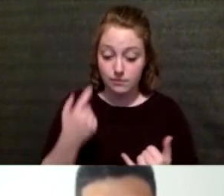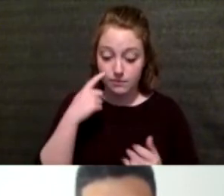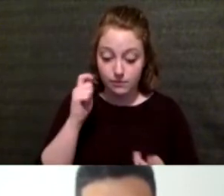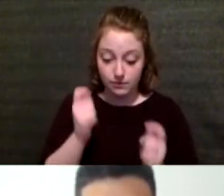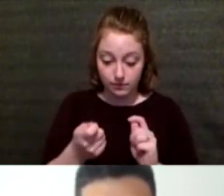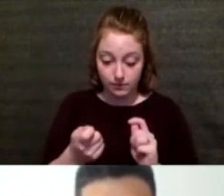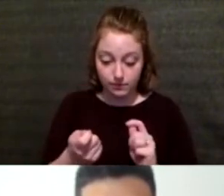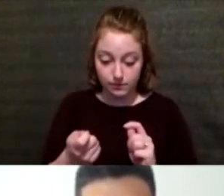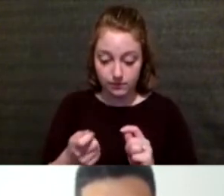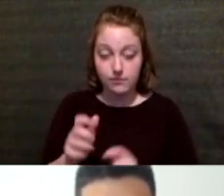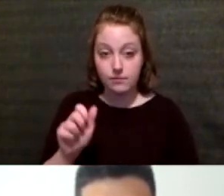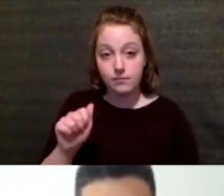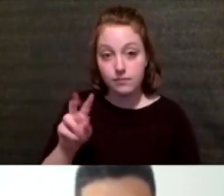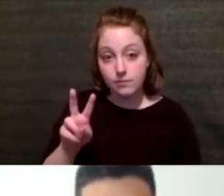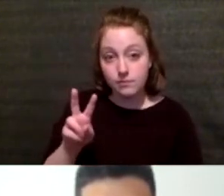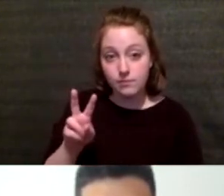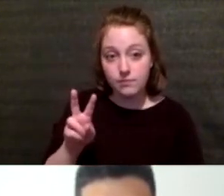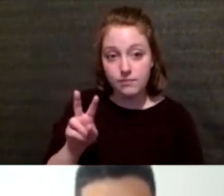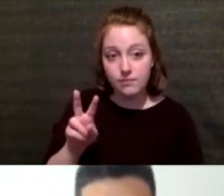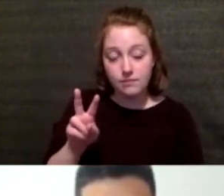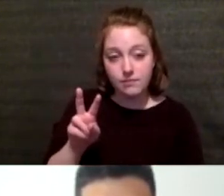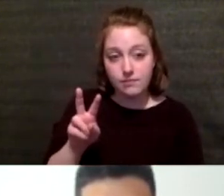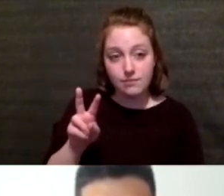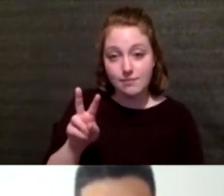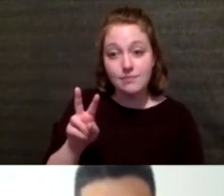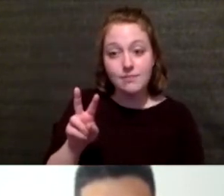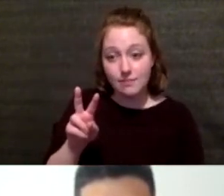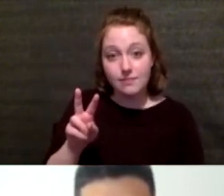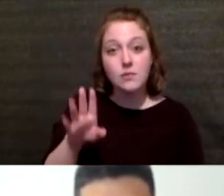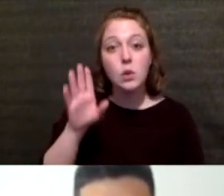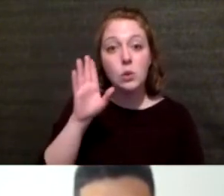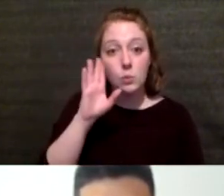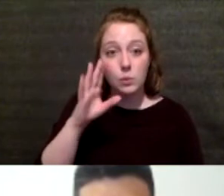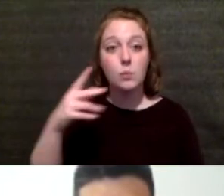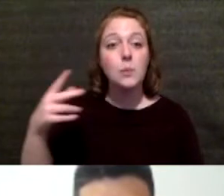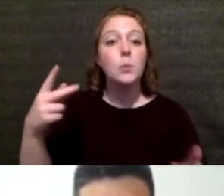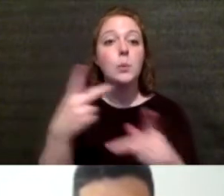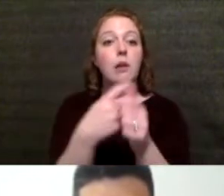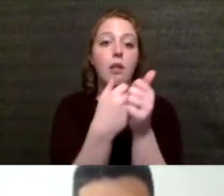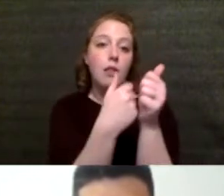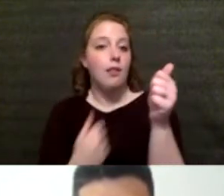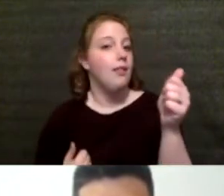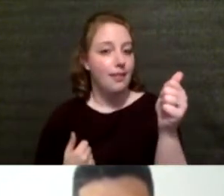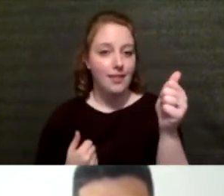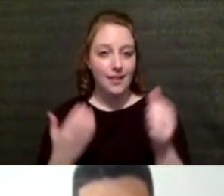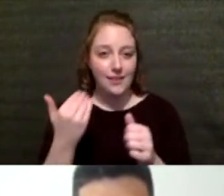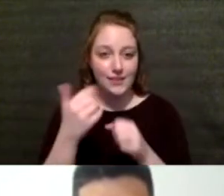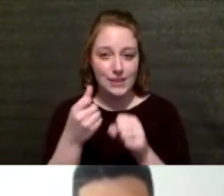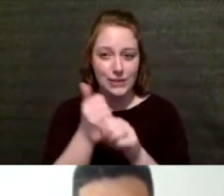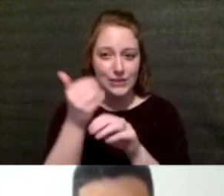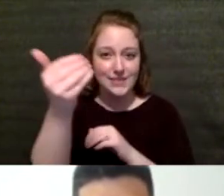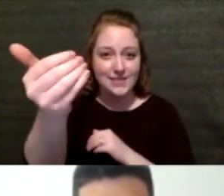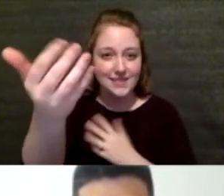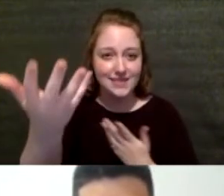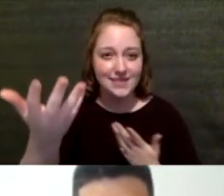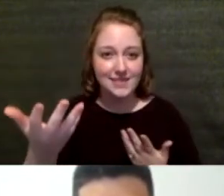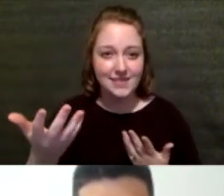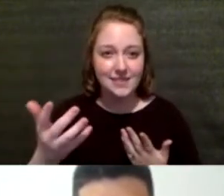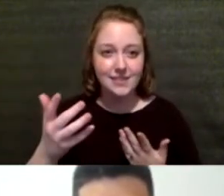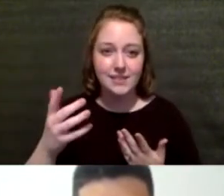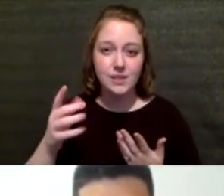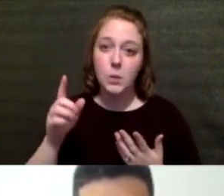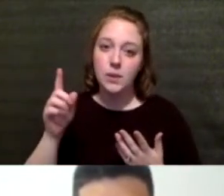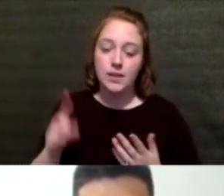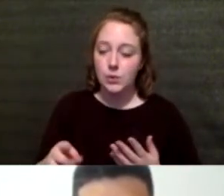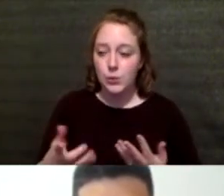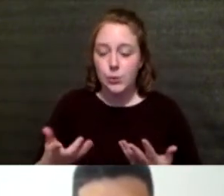you know, Alta Vista would be really behind. And so we, you know, we just need to push what they're getting out